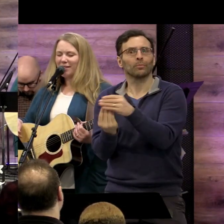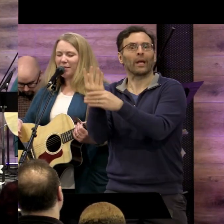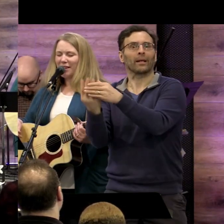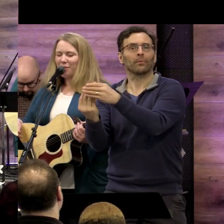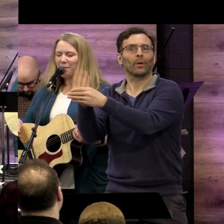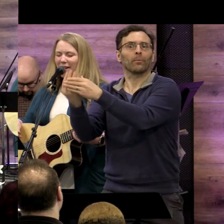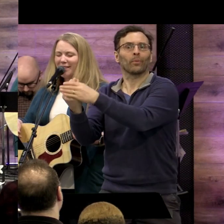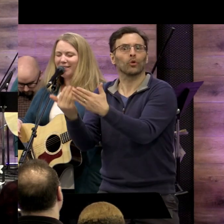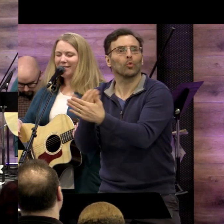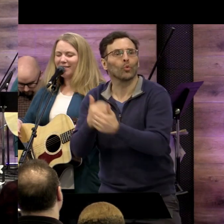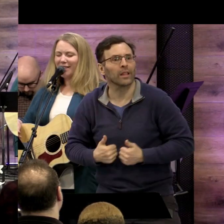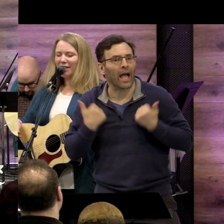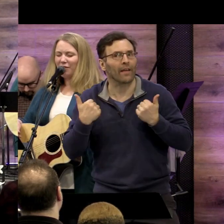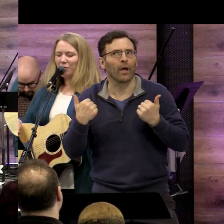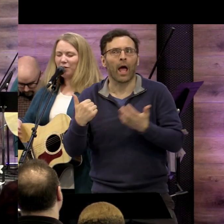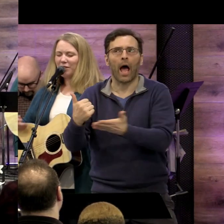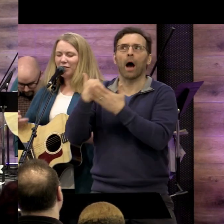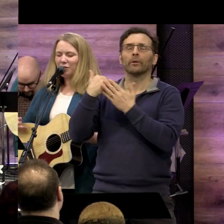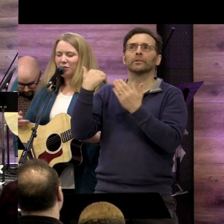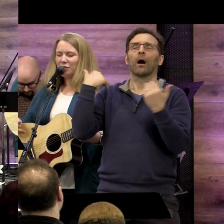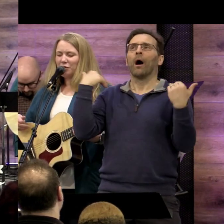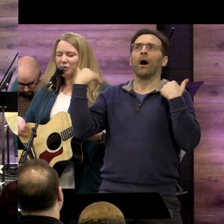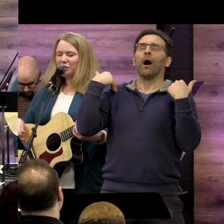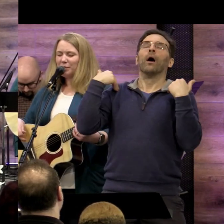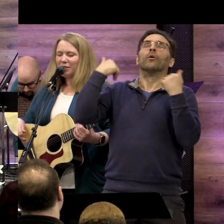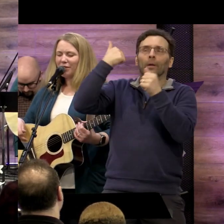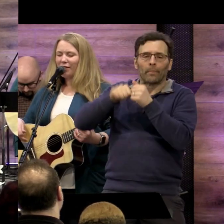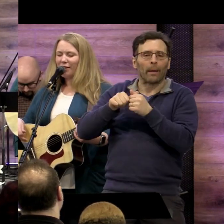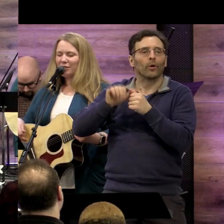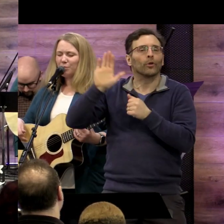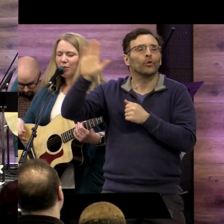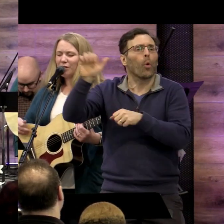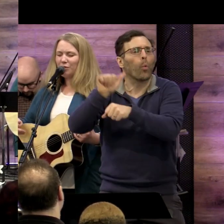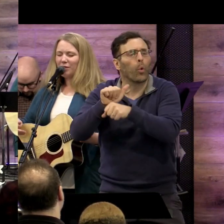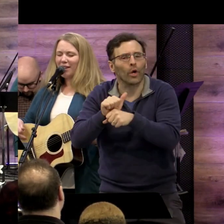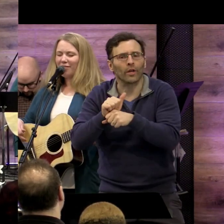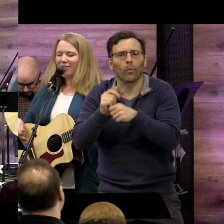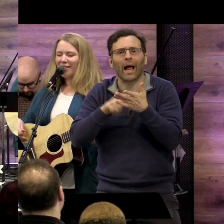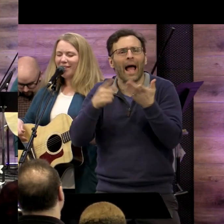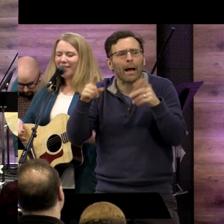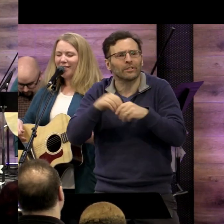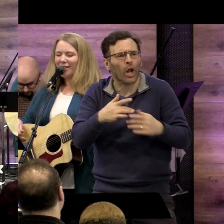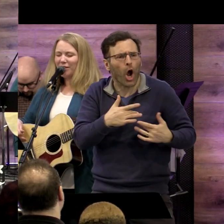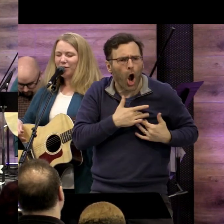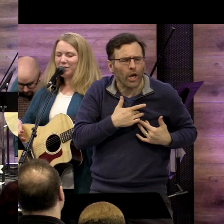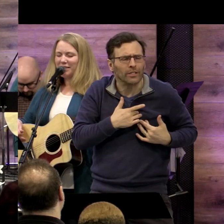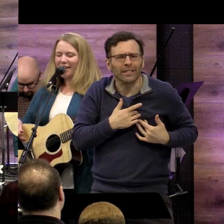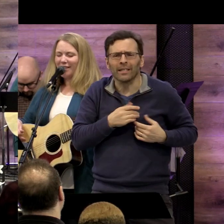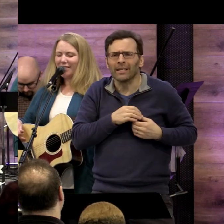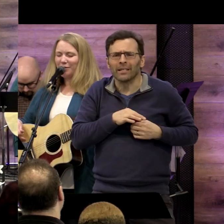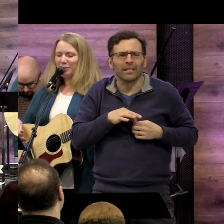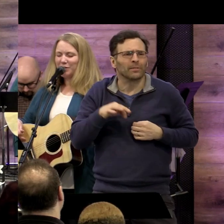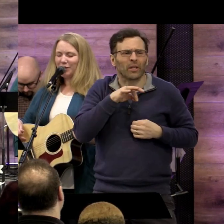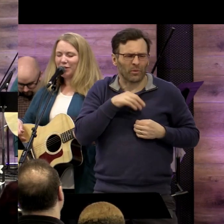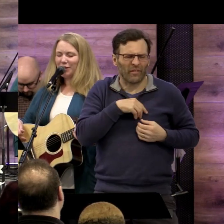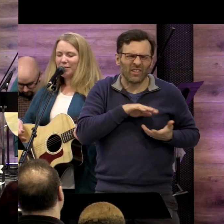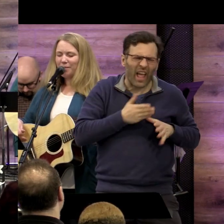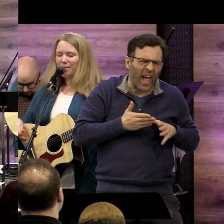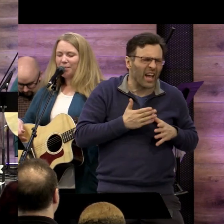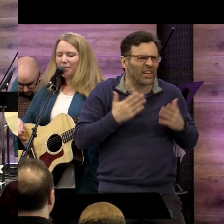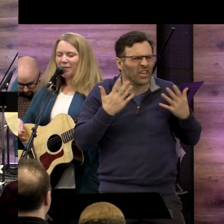showing. May that remind us of the work that you do through your Spirit in our hearts, bringing new life, out of what was dead, what was